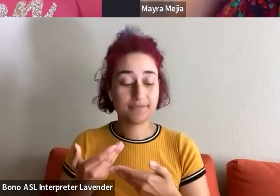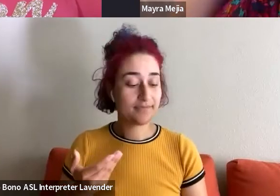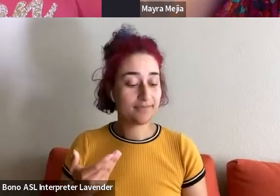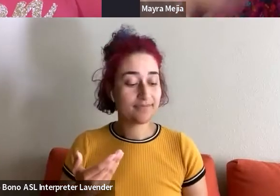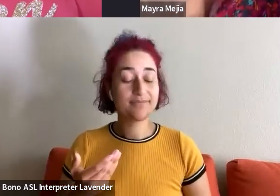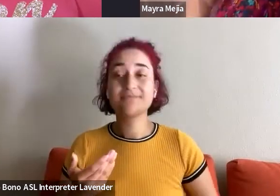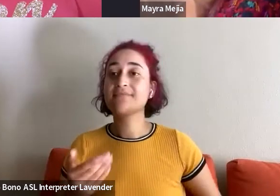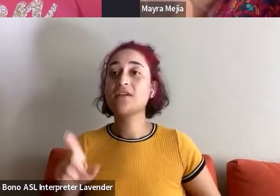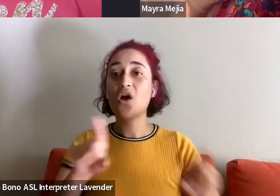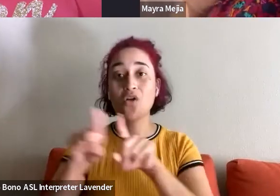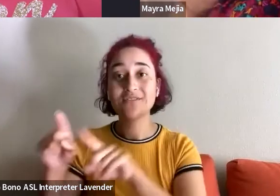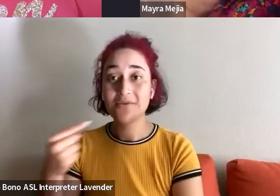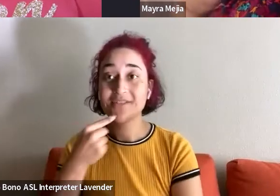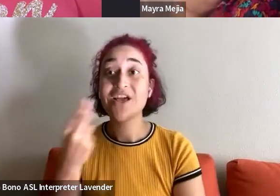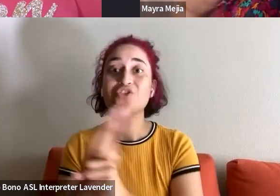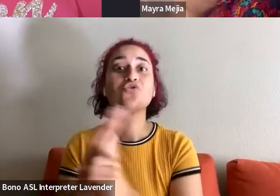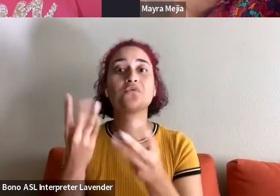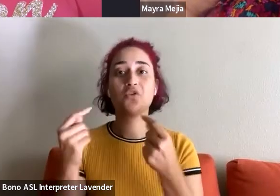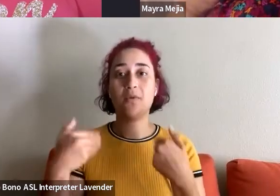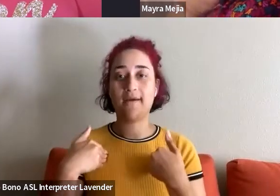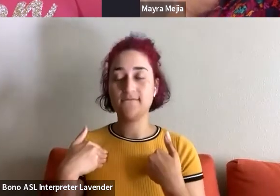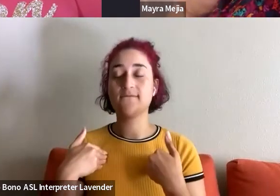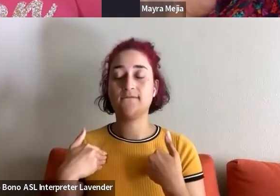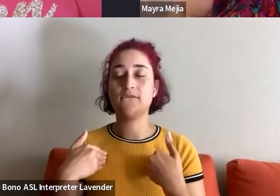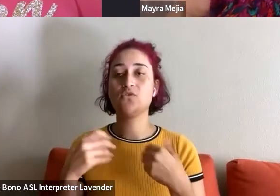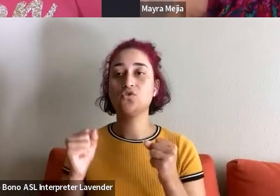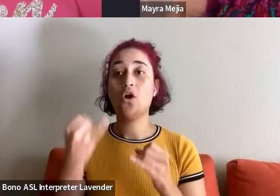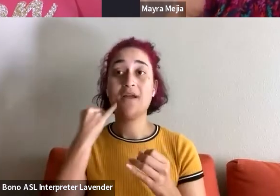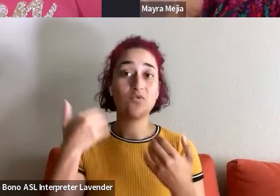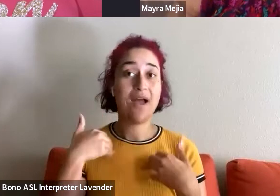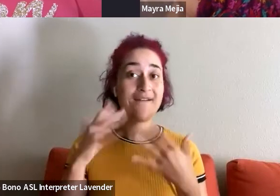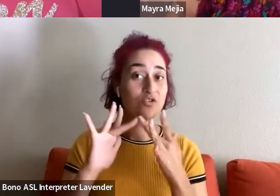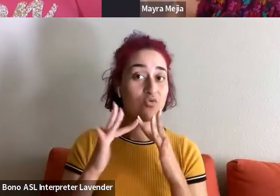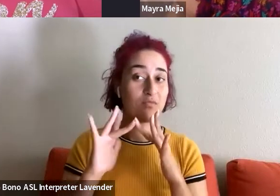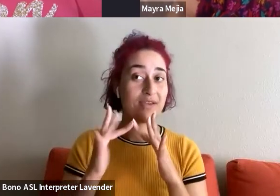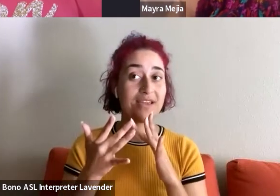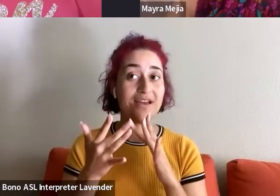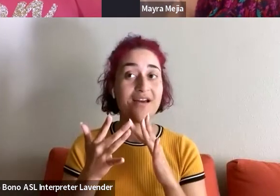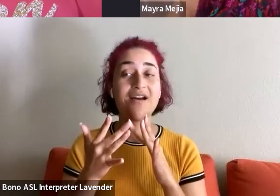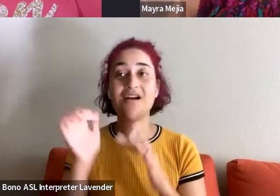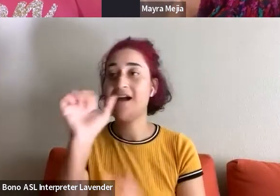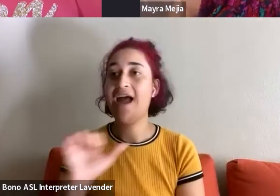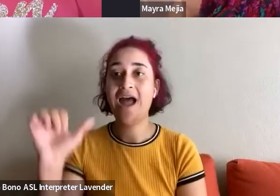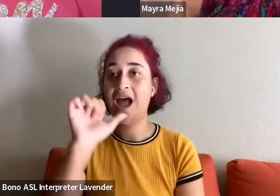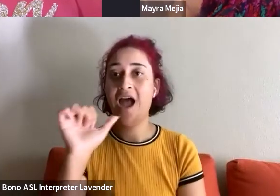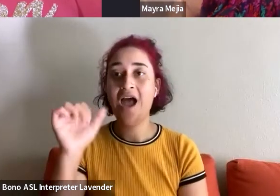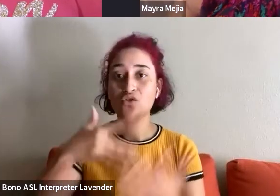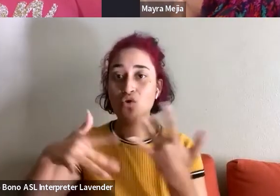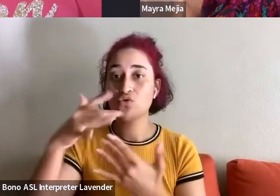Also, I would say use what you have. So if you have a social media account,